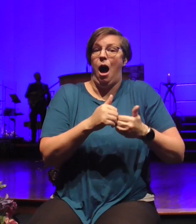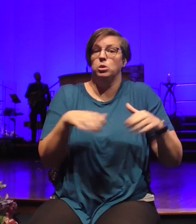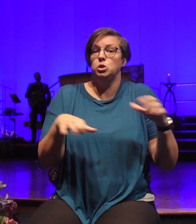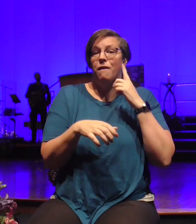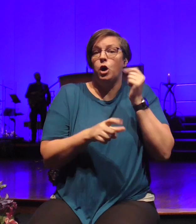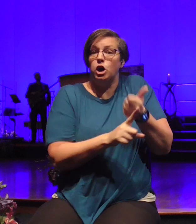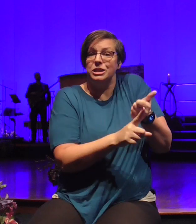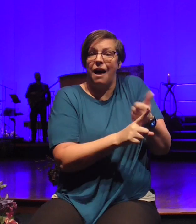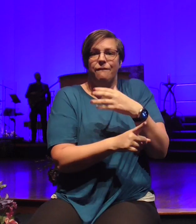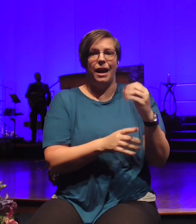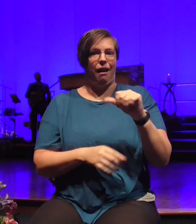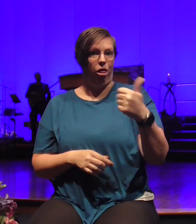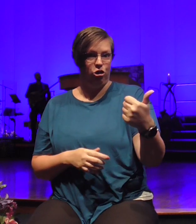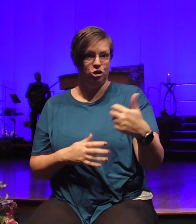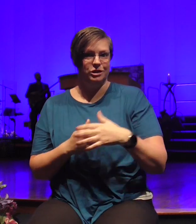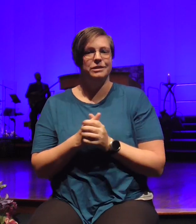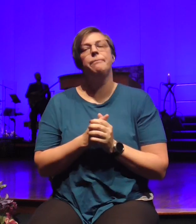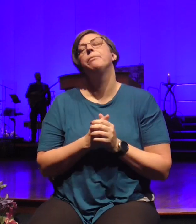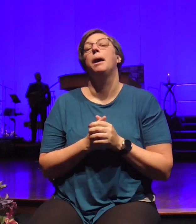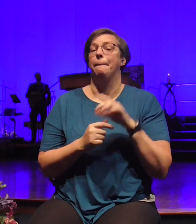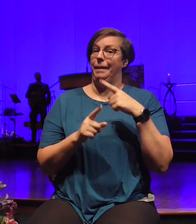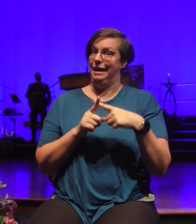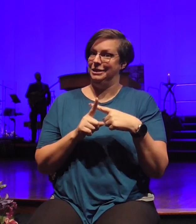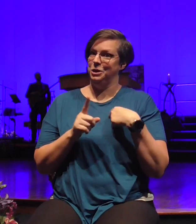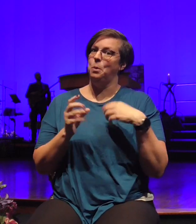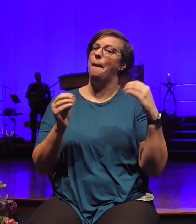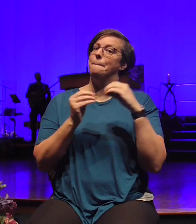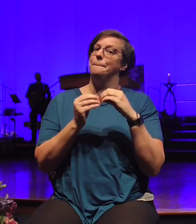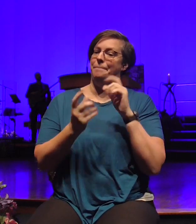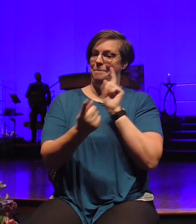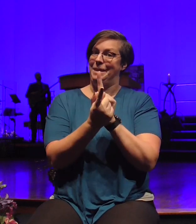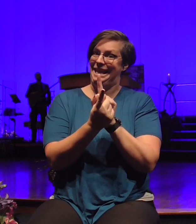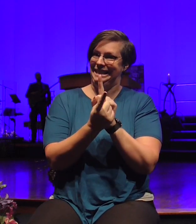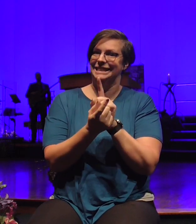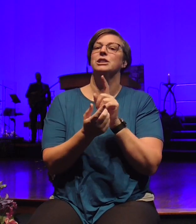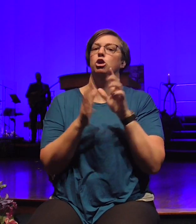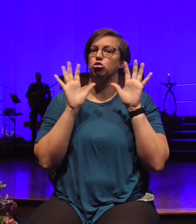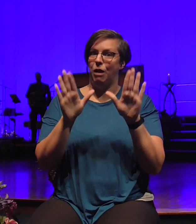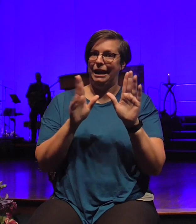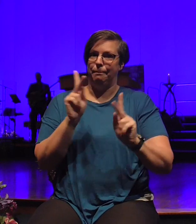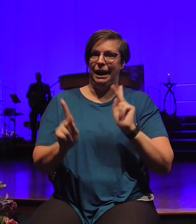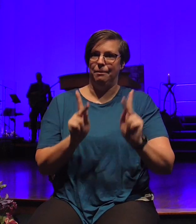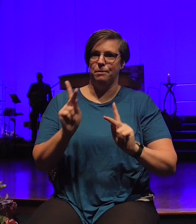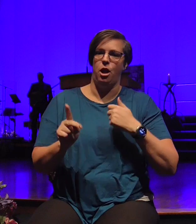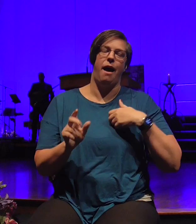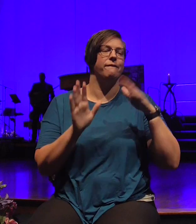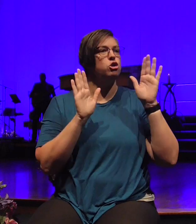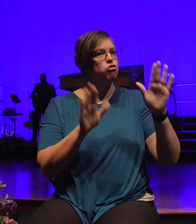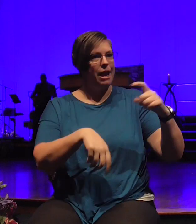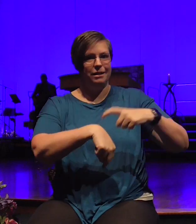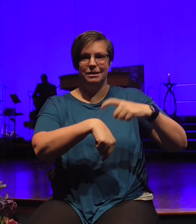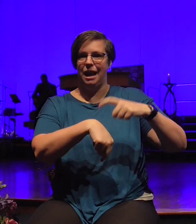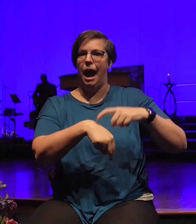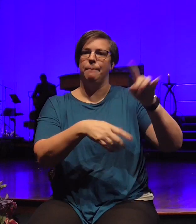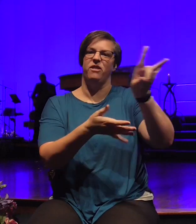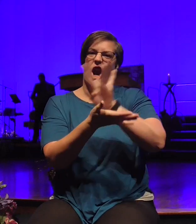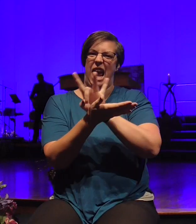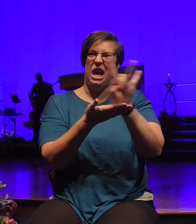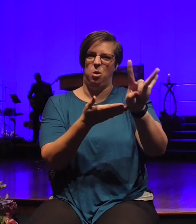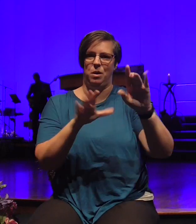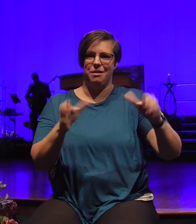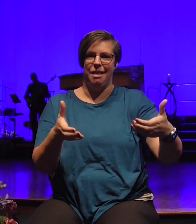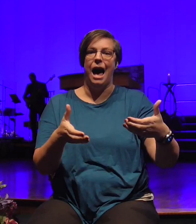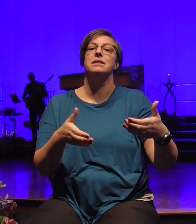and others. Plus, you'll meet some great people, have a great time. This is a wonderful 8-week class that we're holding